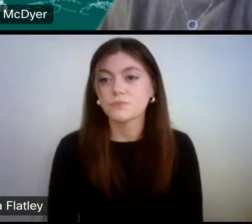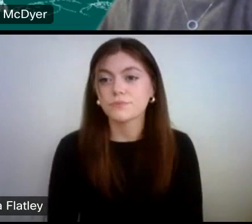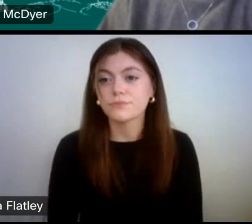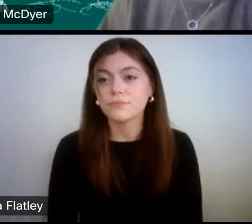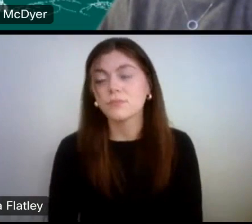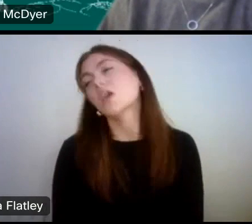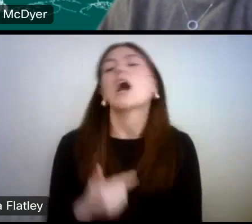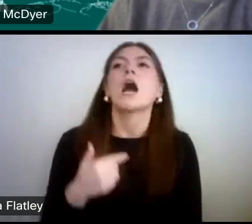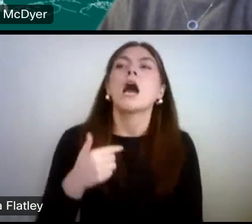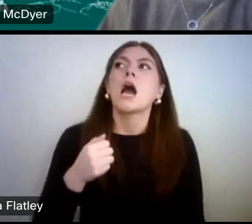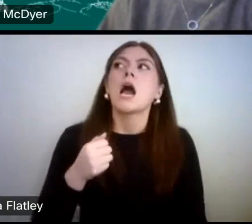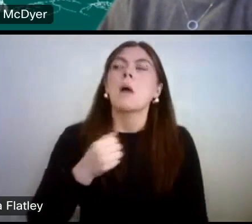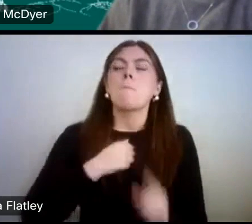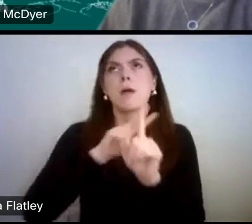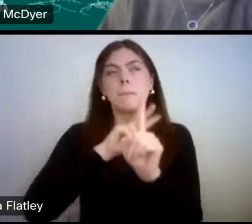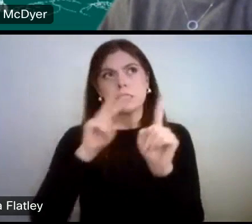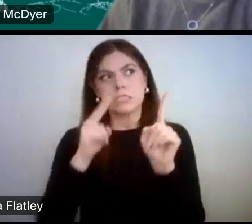Well, I suppose from our perspective